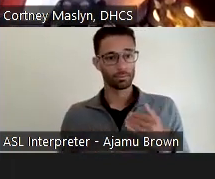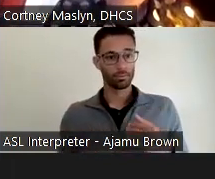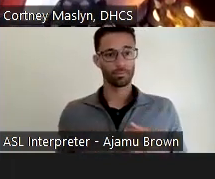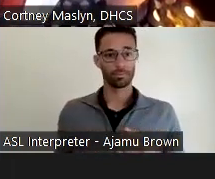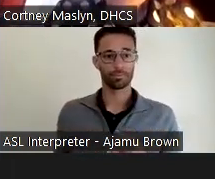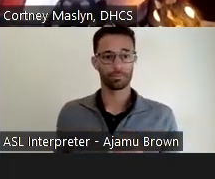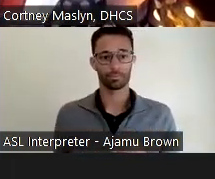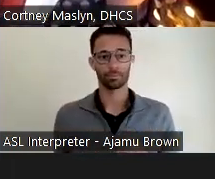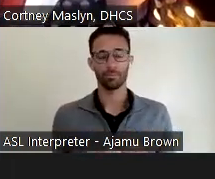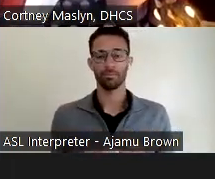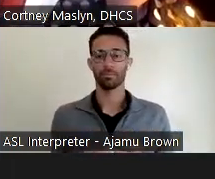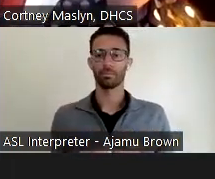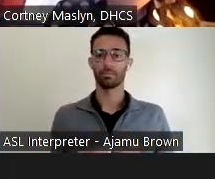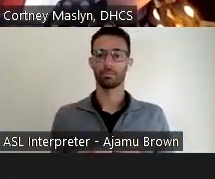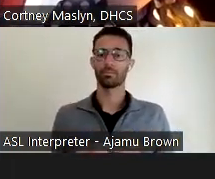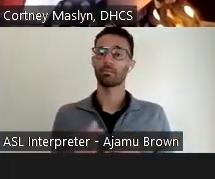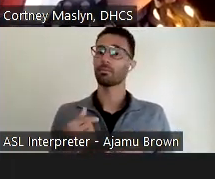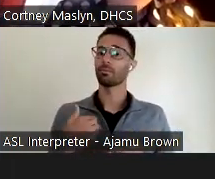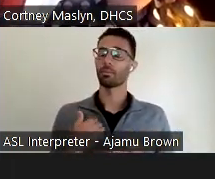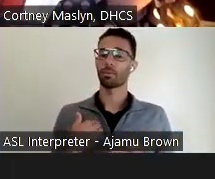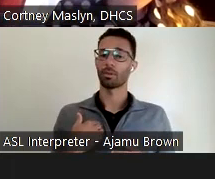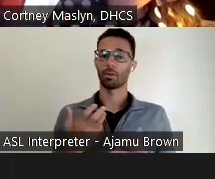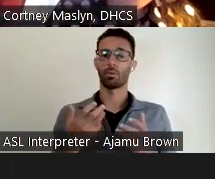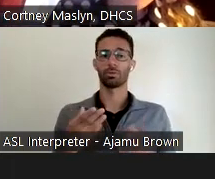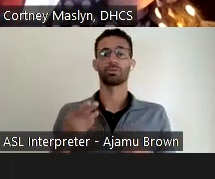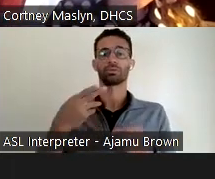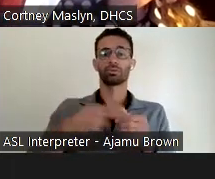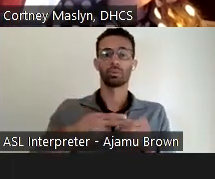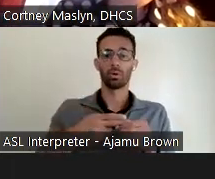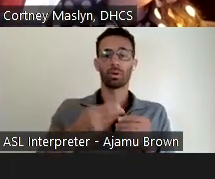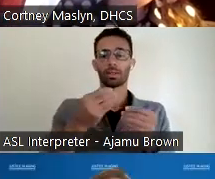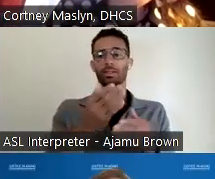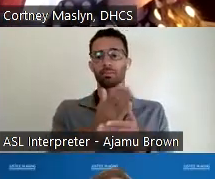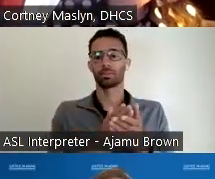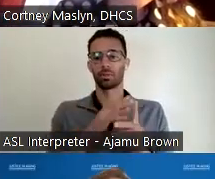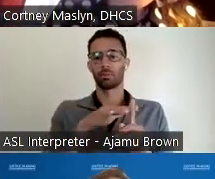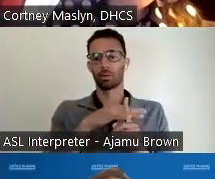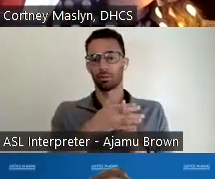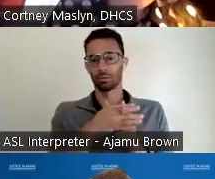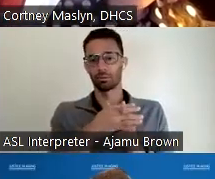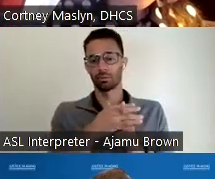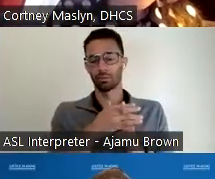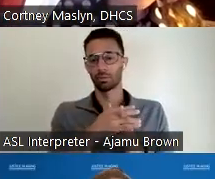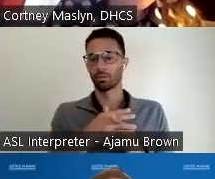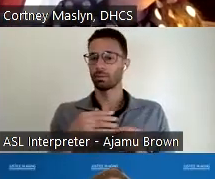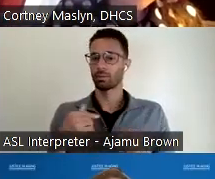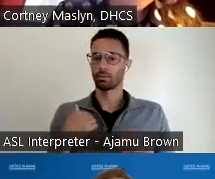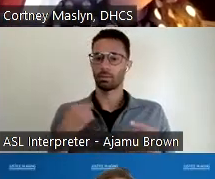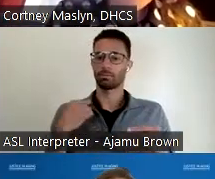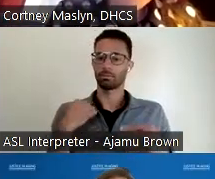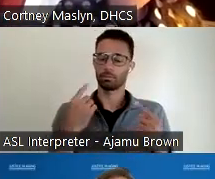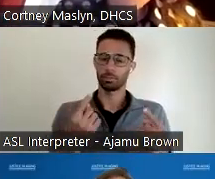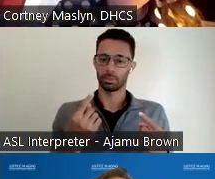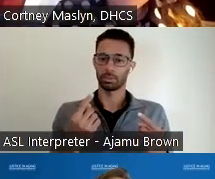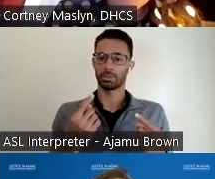I just thought I would join and just give a little bit of context. I've been at Justice and Aging for the past year, looking